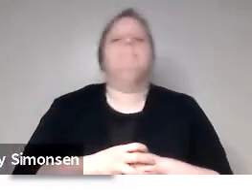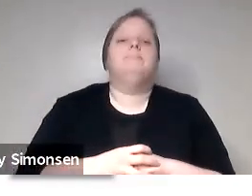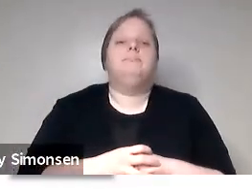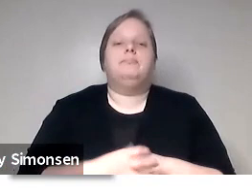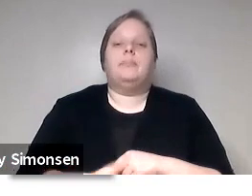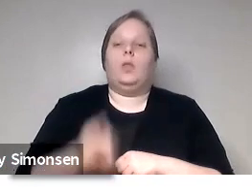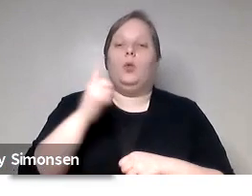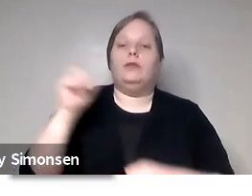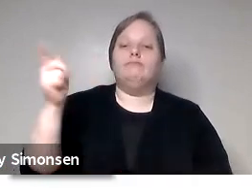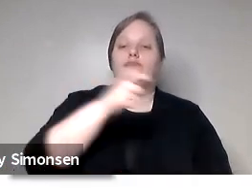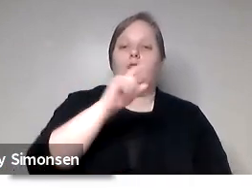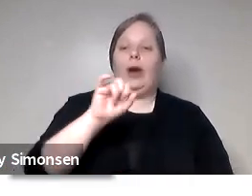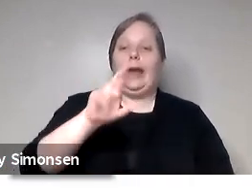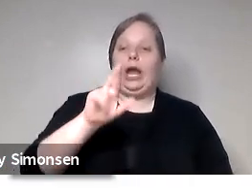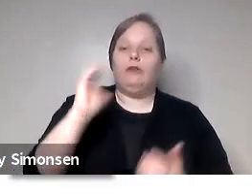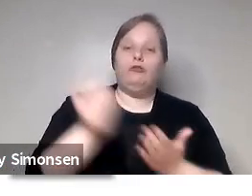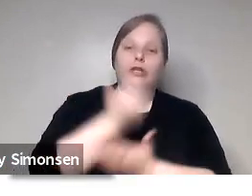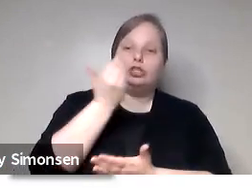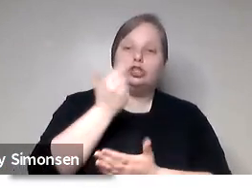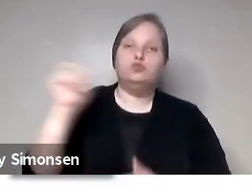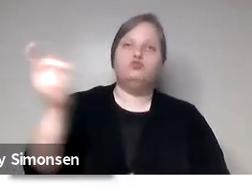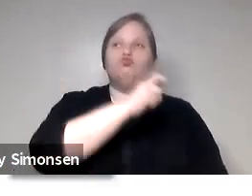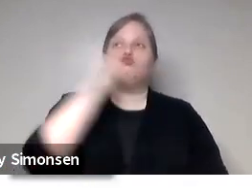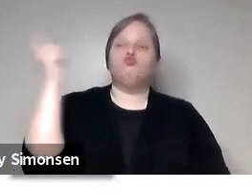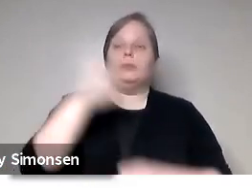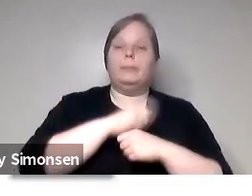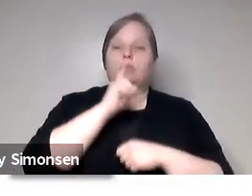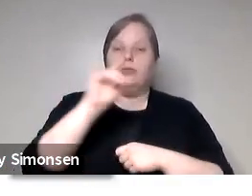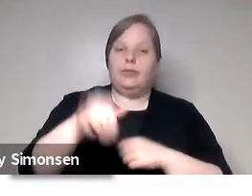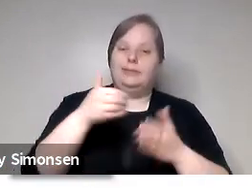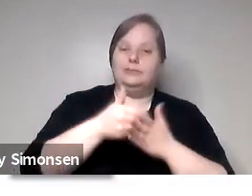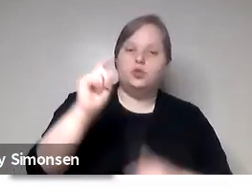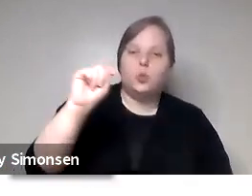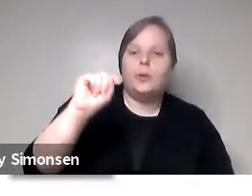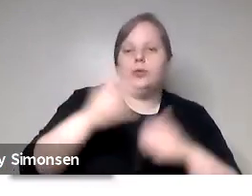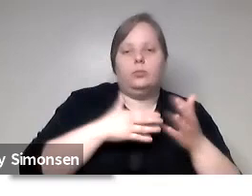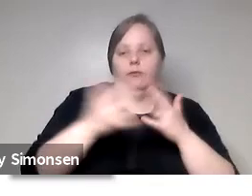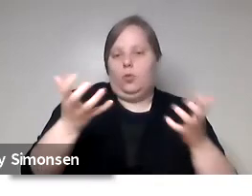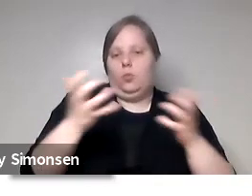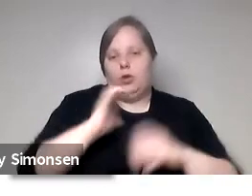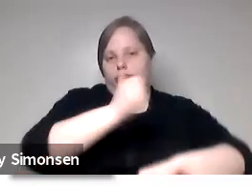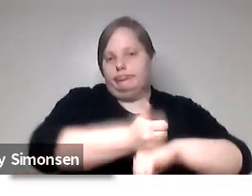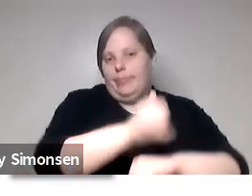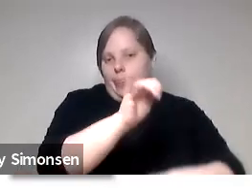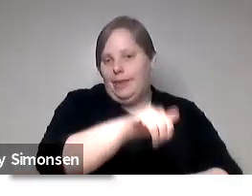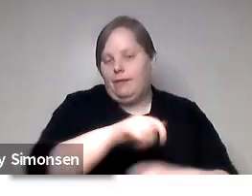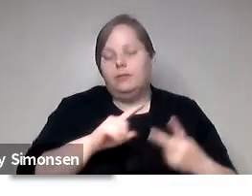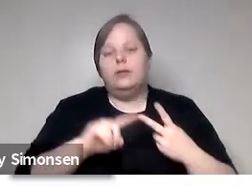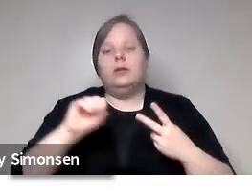One is an air freshener. Definitely make sure that only stays by the toilet or wherever you want your air freshener.